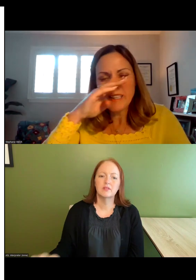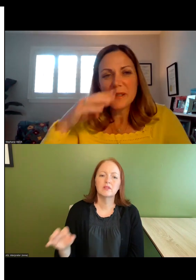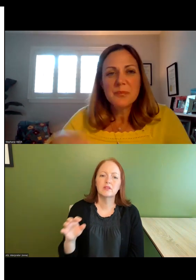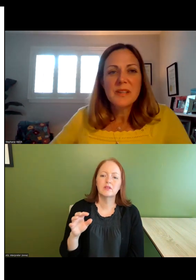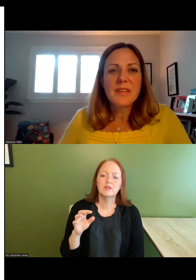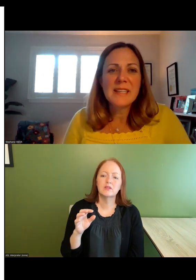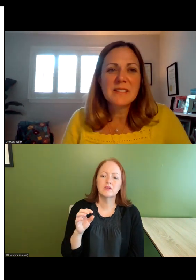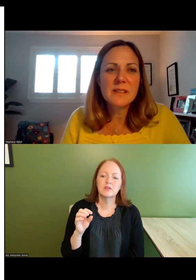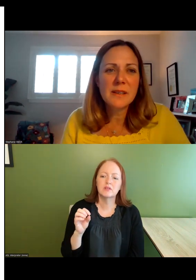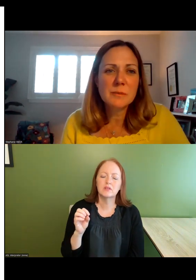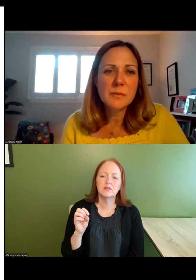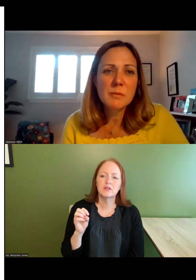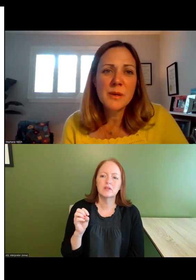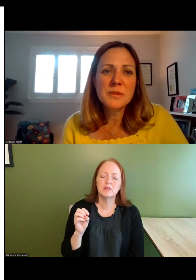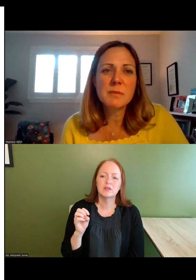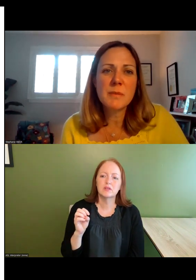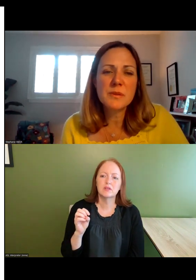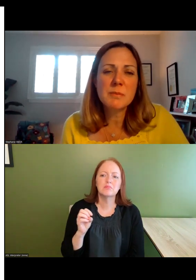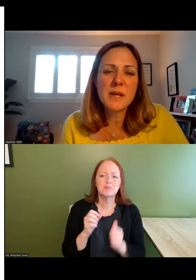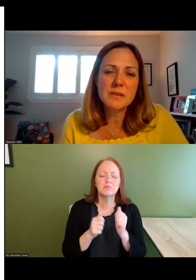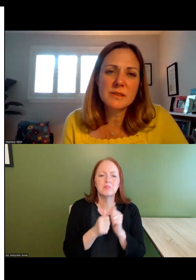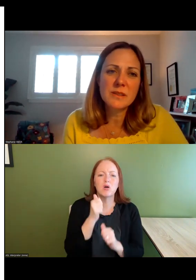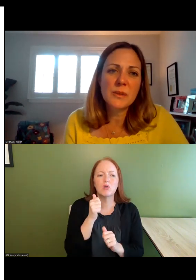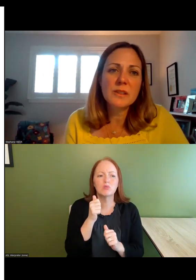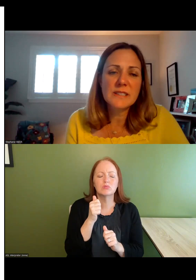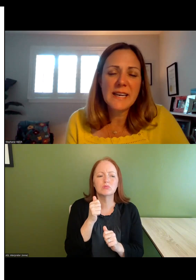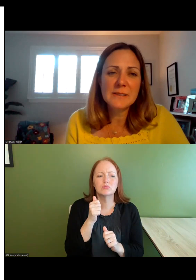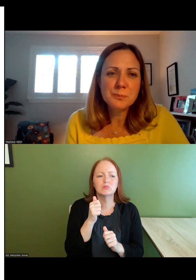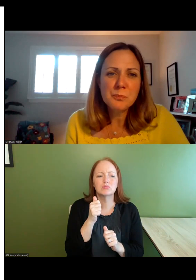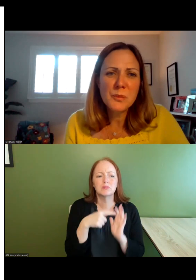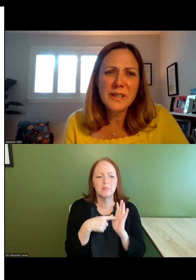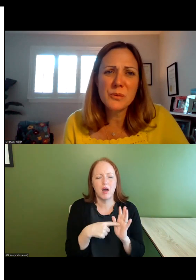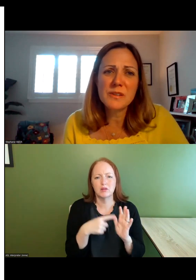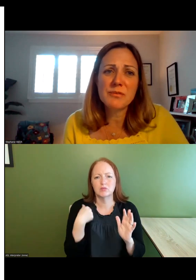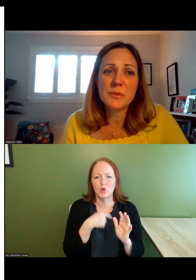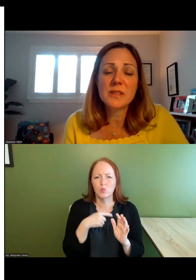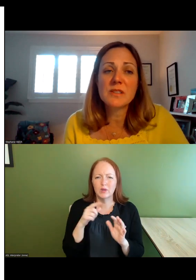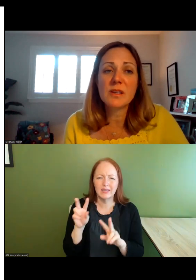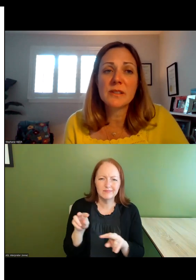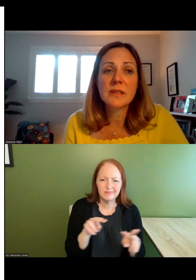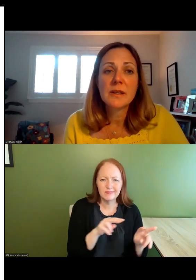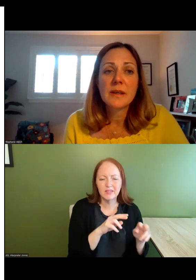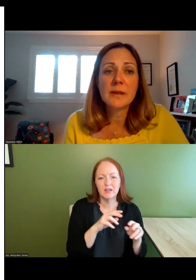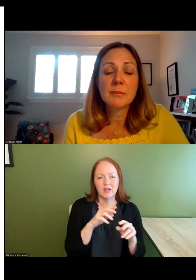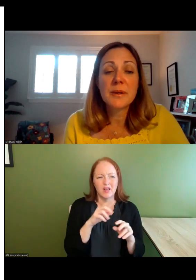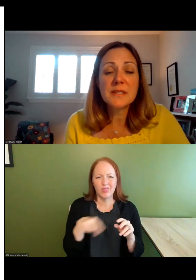Would be that most models that we looked at really only focused